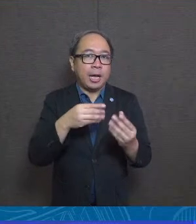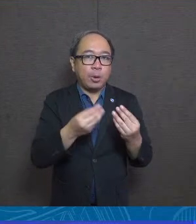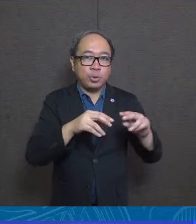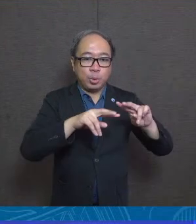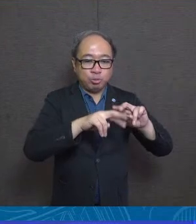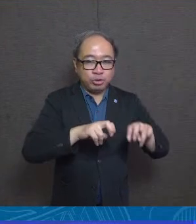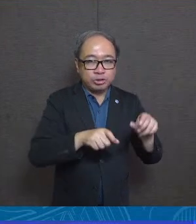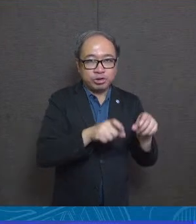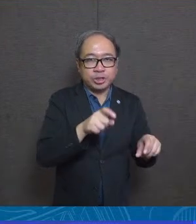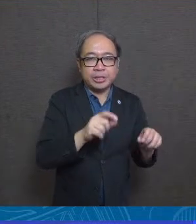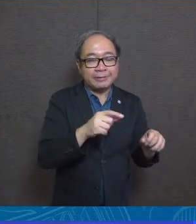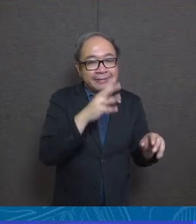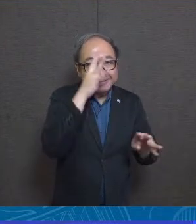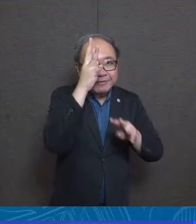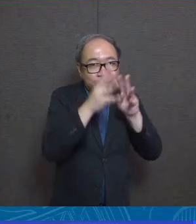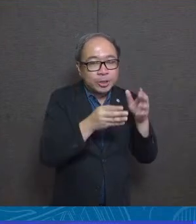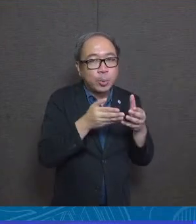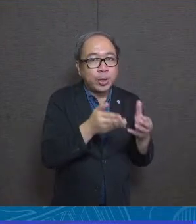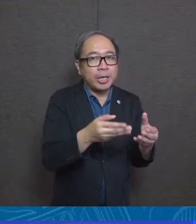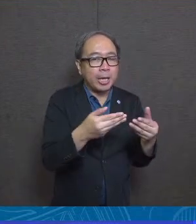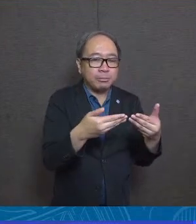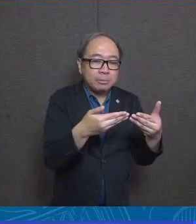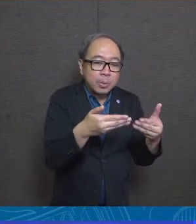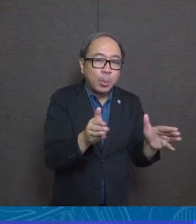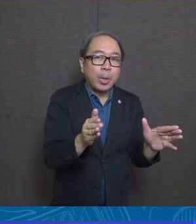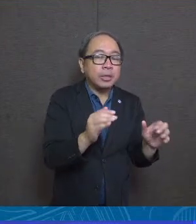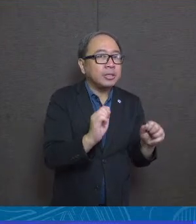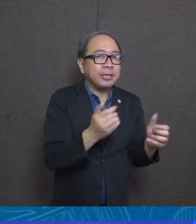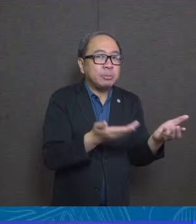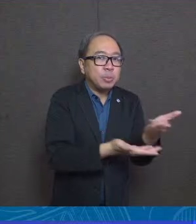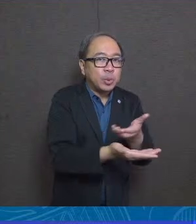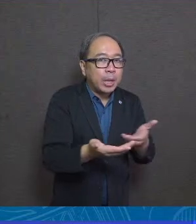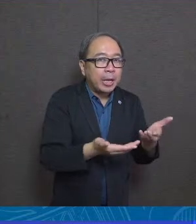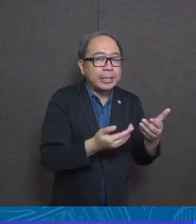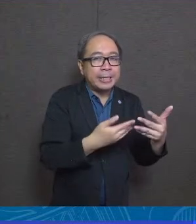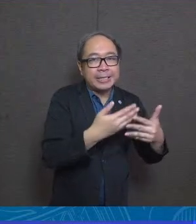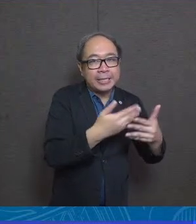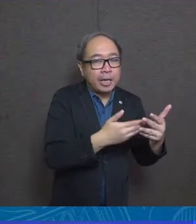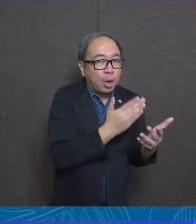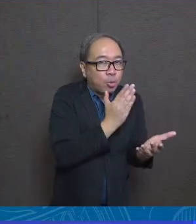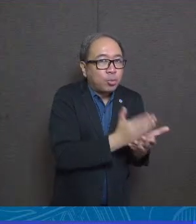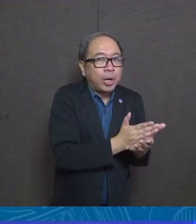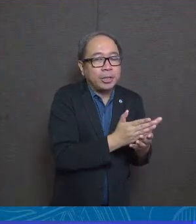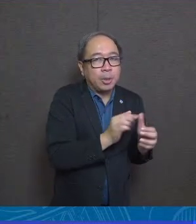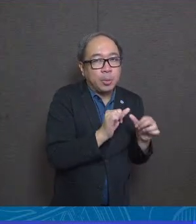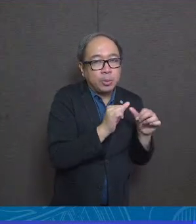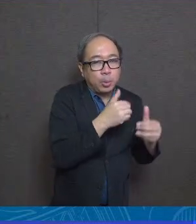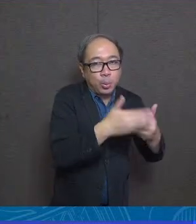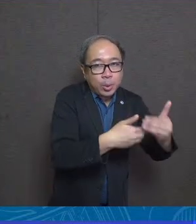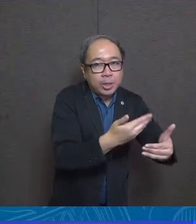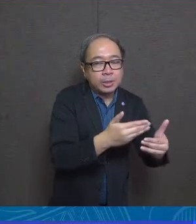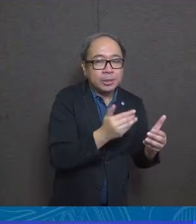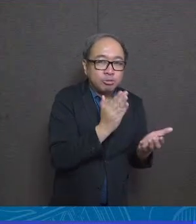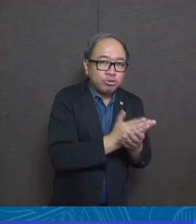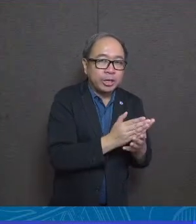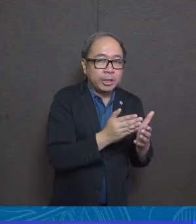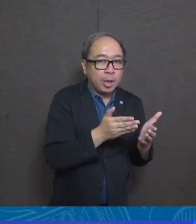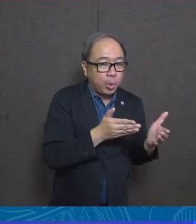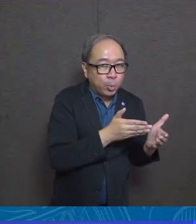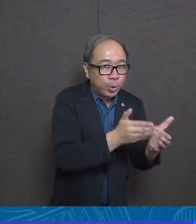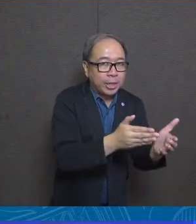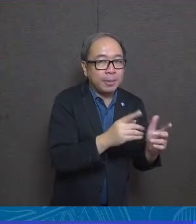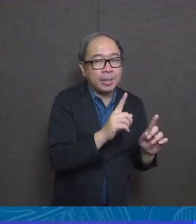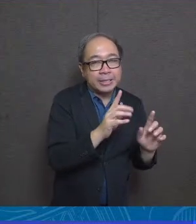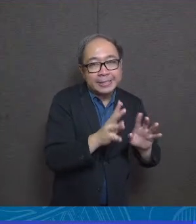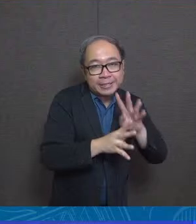to open as much data as possible in an appropriate way, in the right context. There are innovative methods,